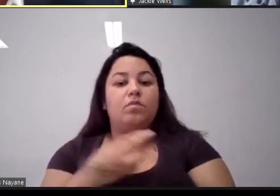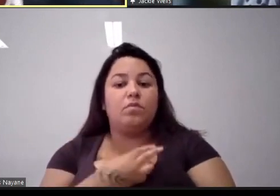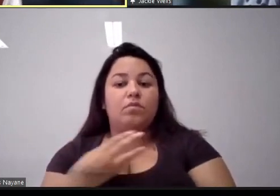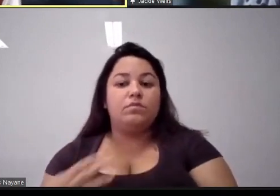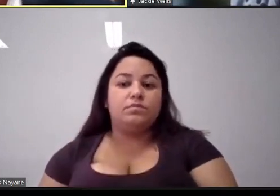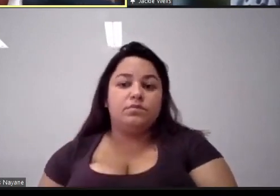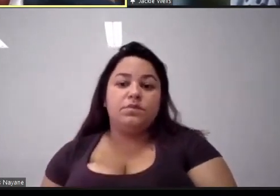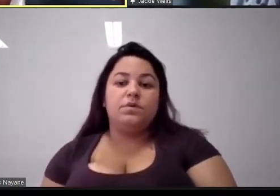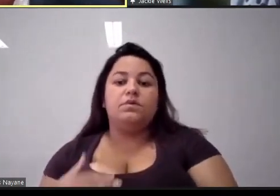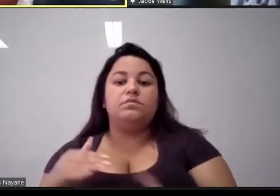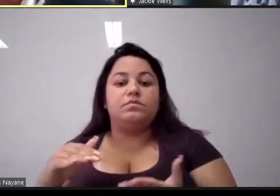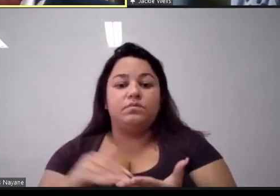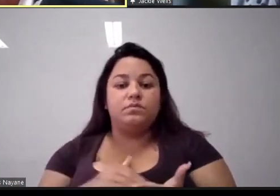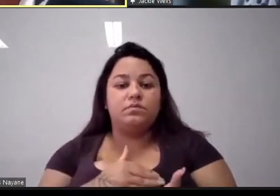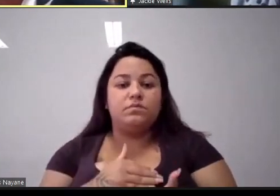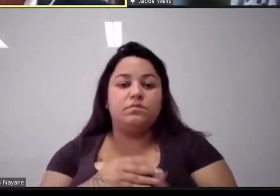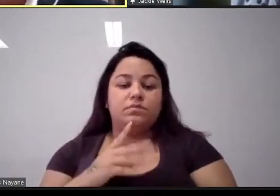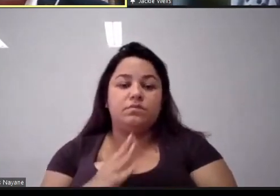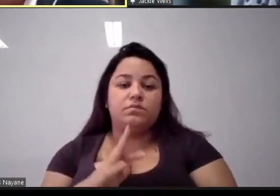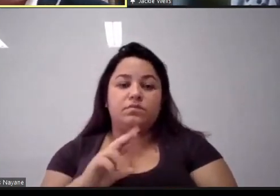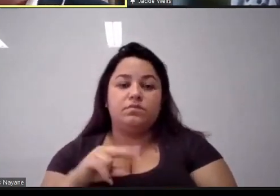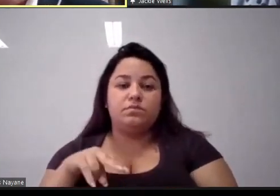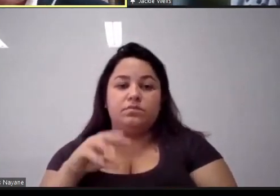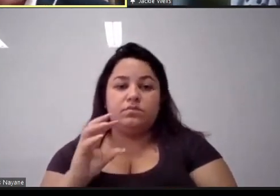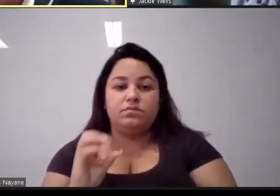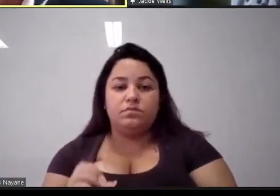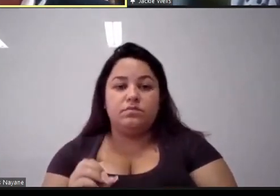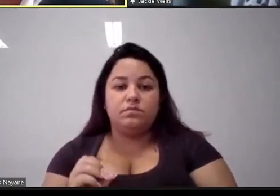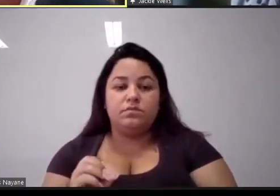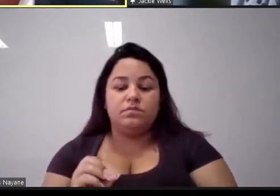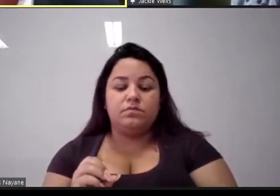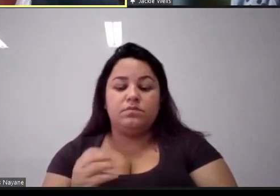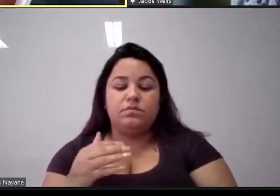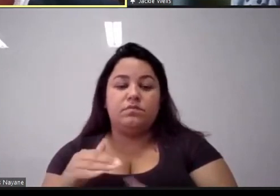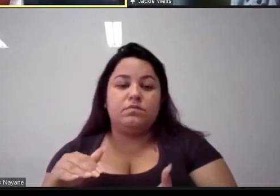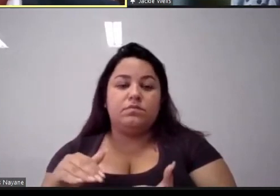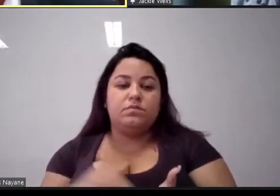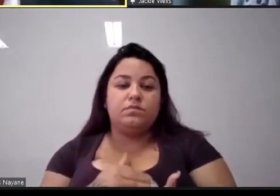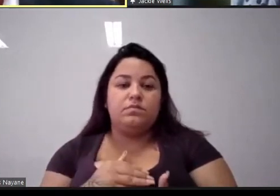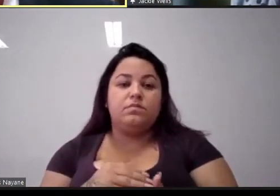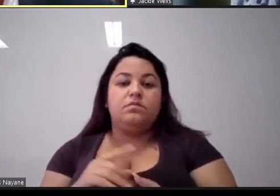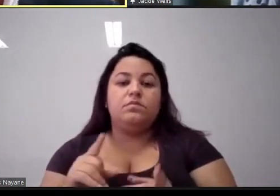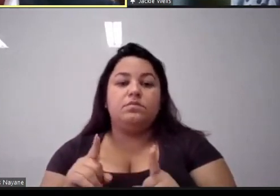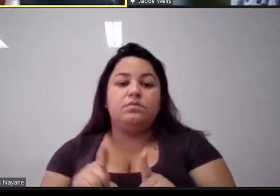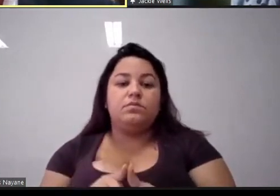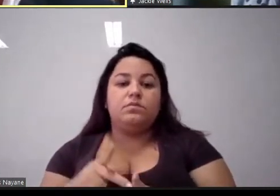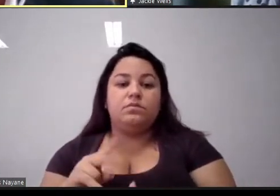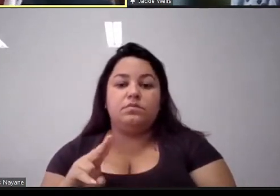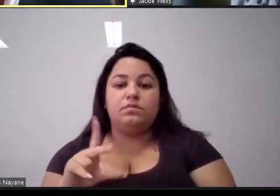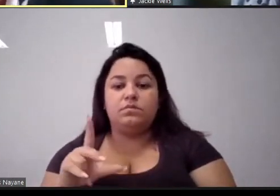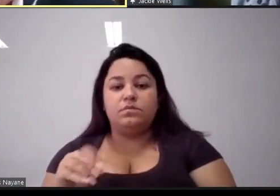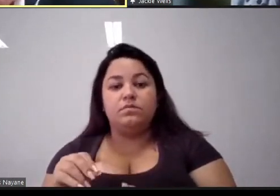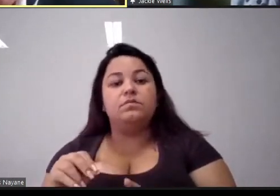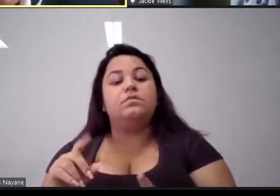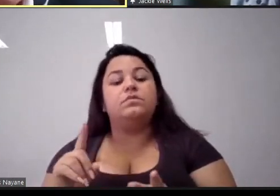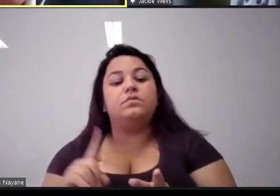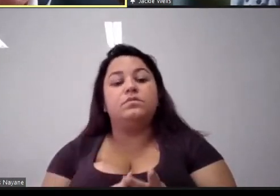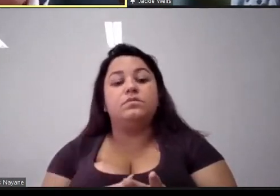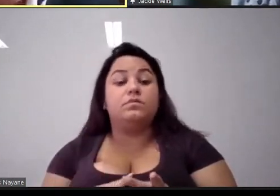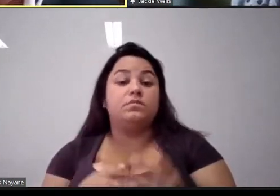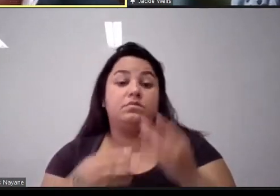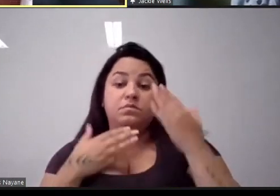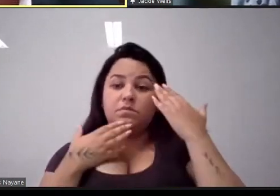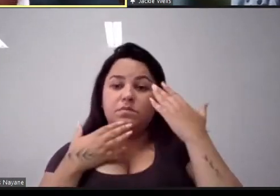the participation of Minister Bruno, Paulo